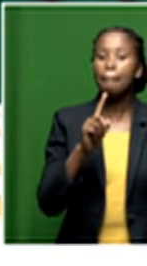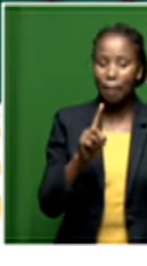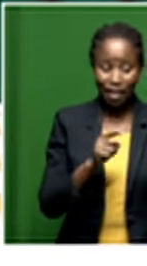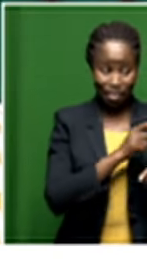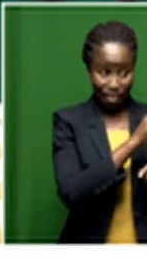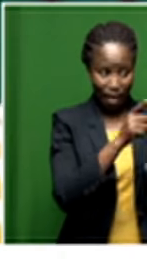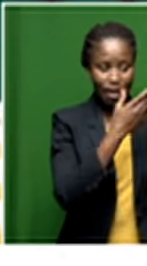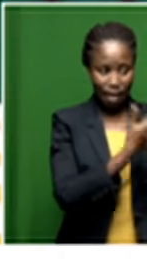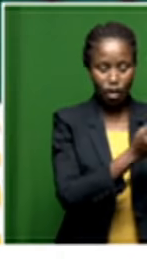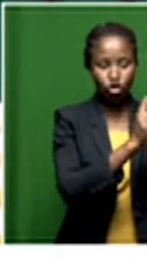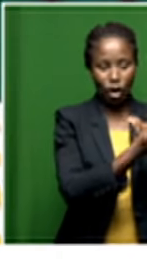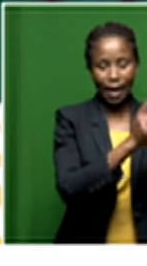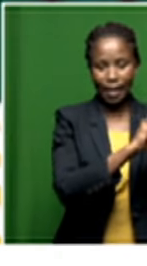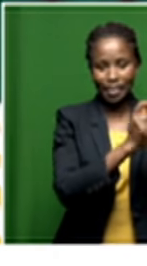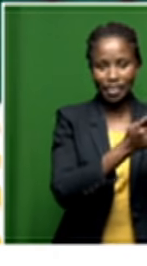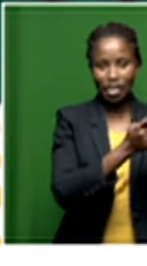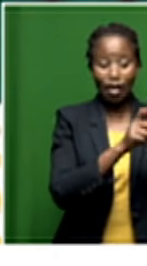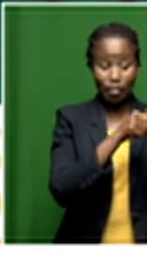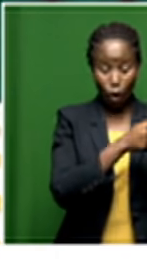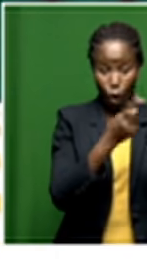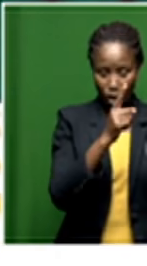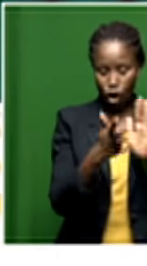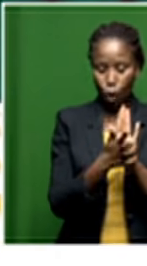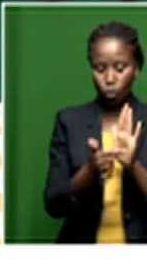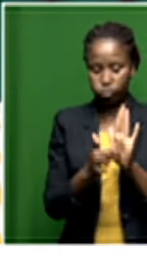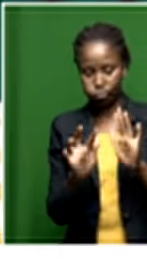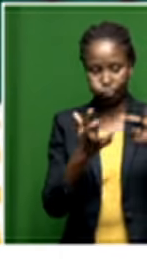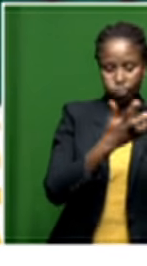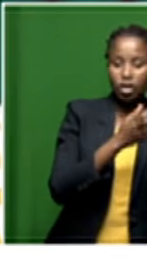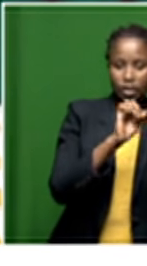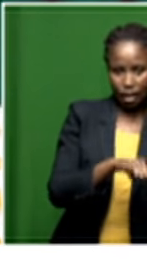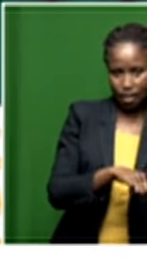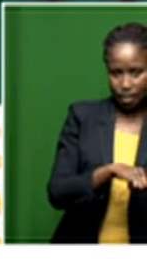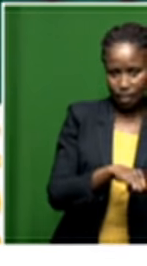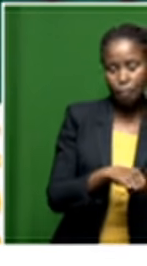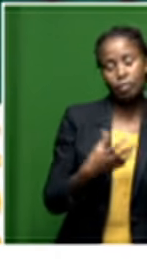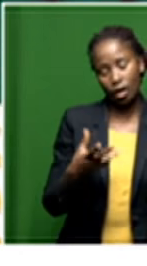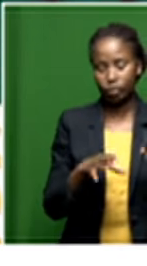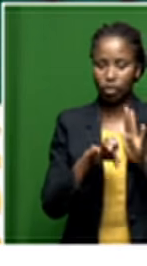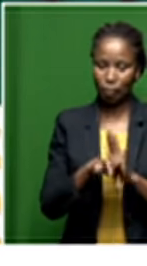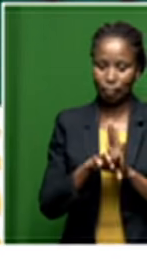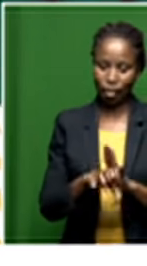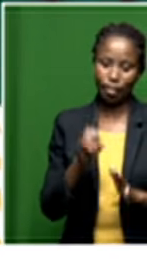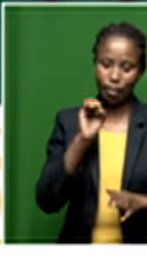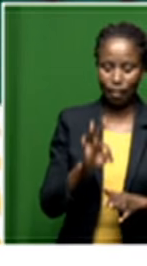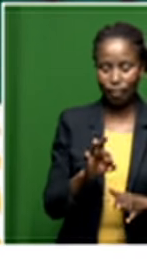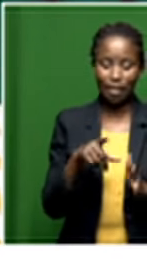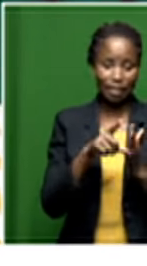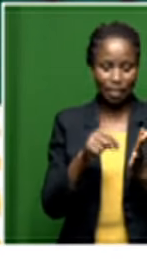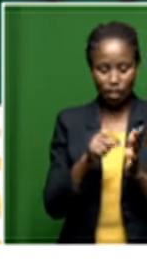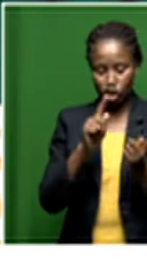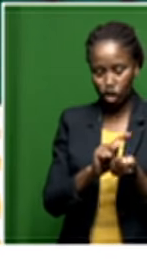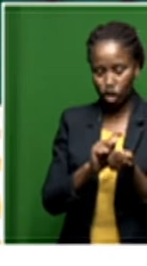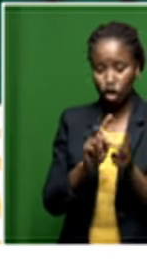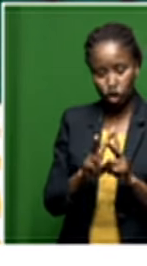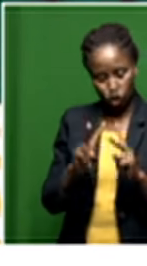to the law if the date changes, or for whatever reason, if they think